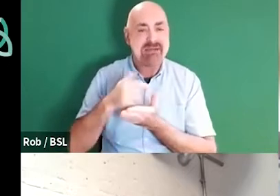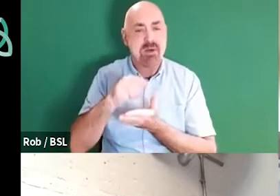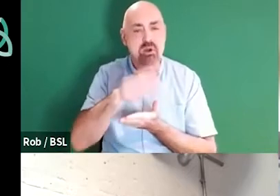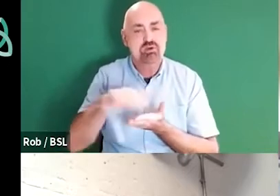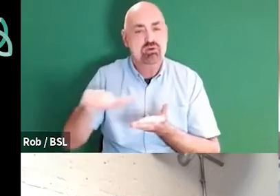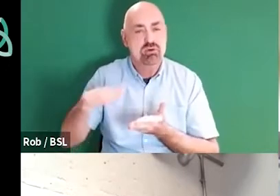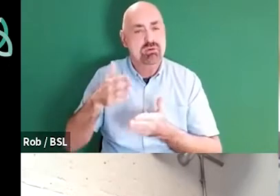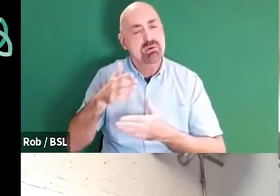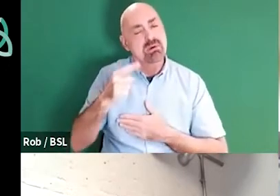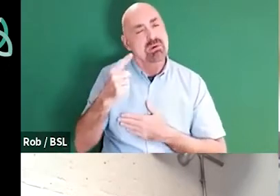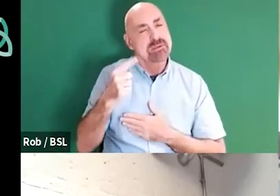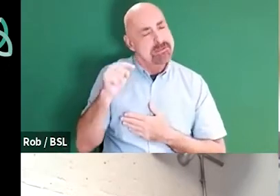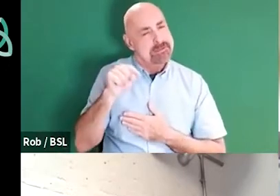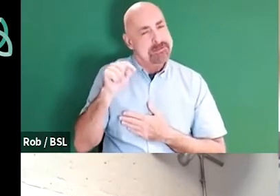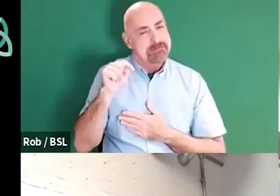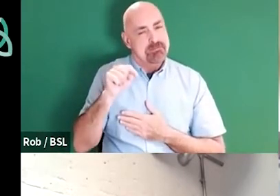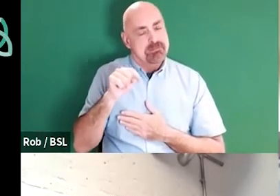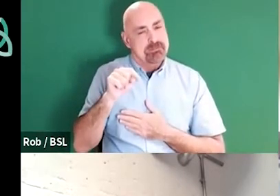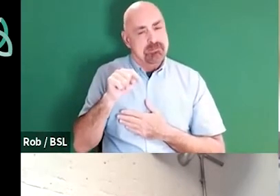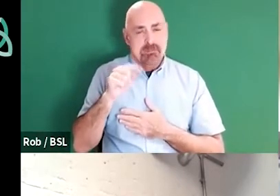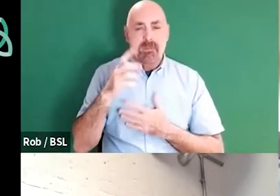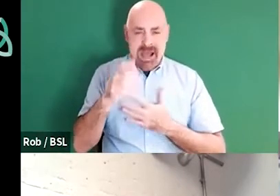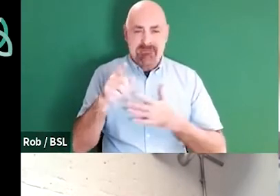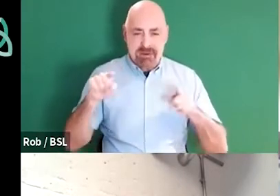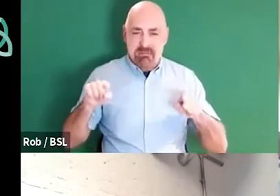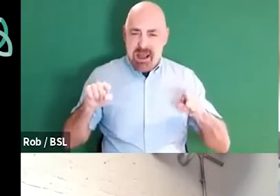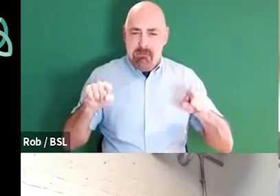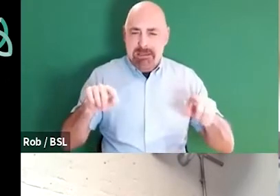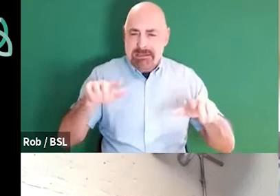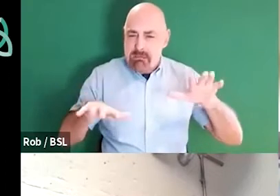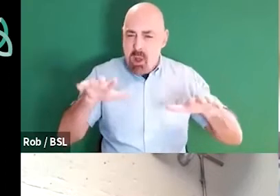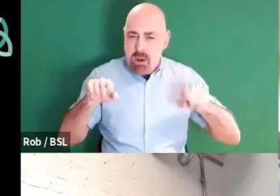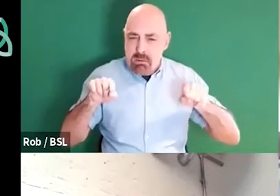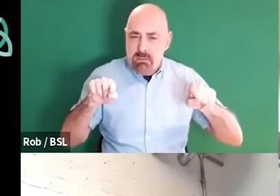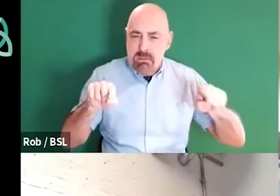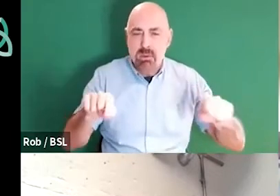worked on, which has got some parallels and some learning, I think.